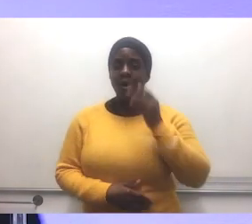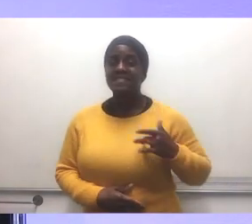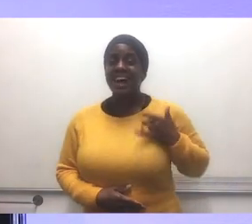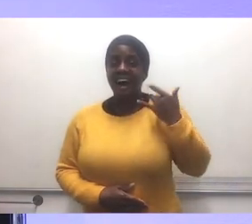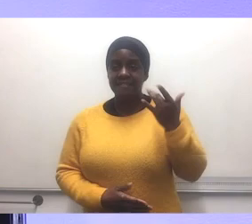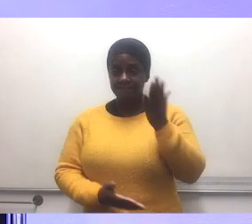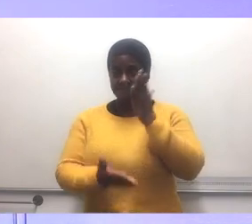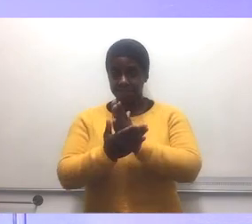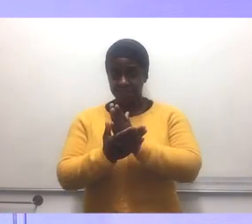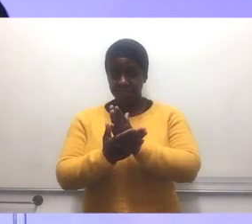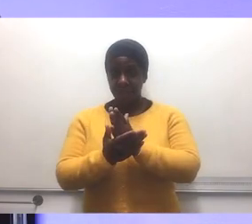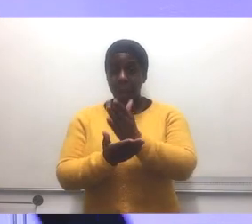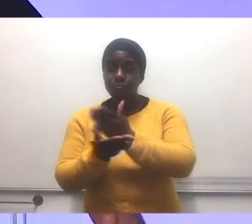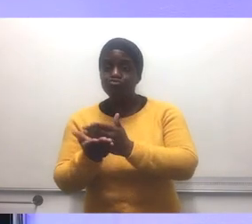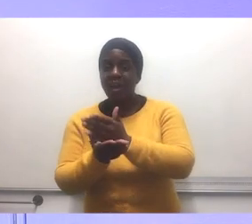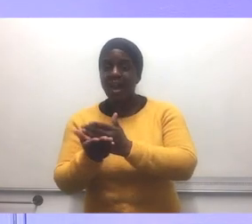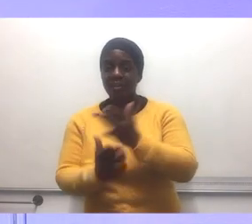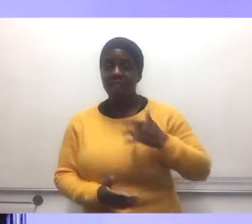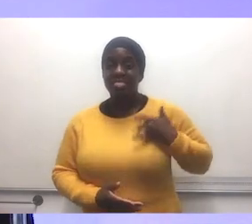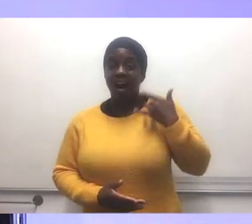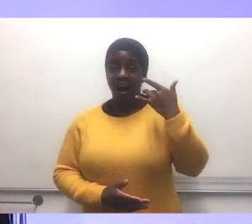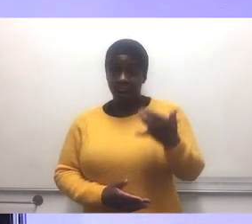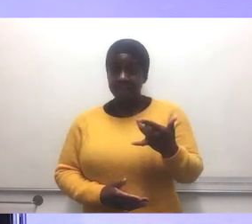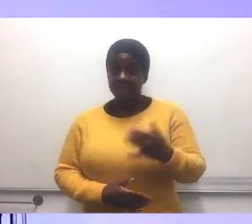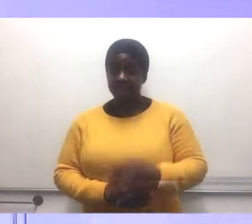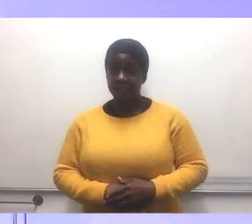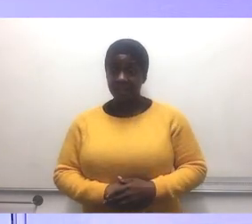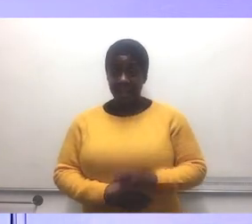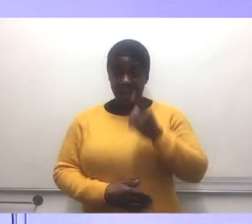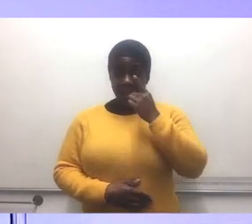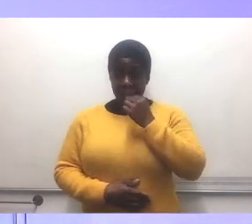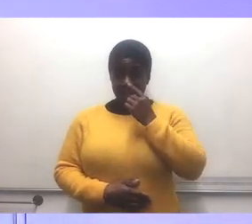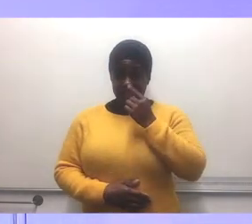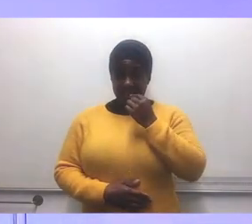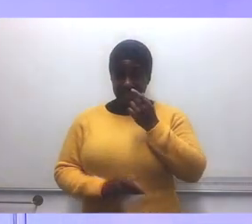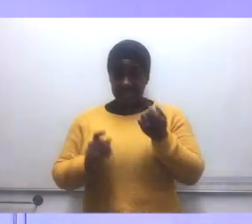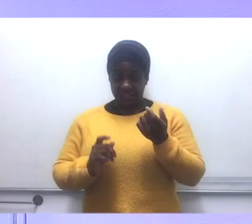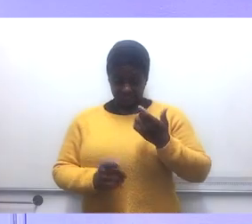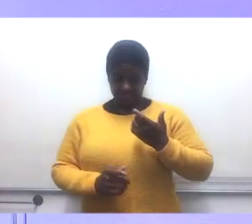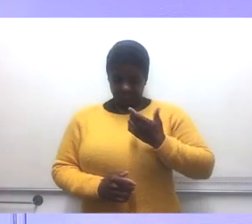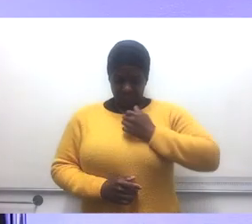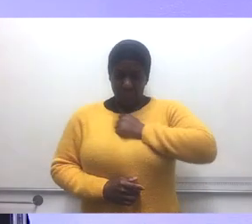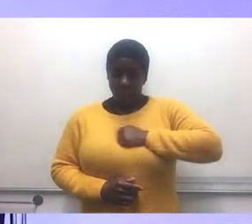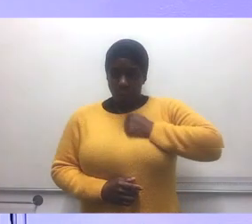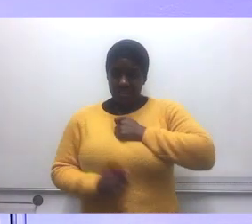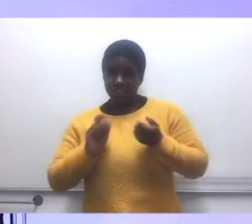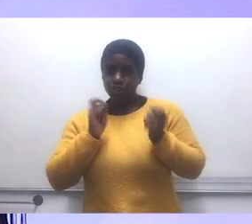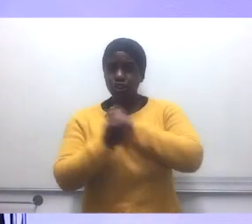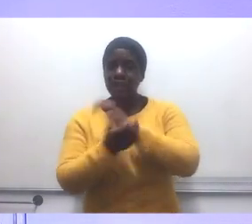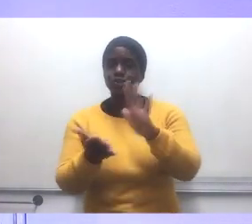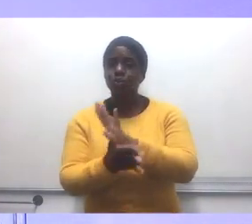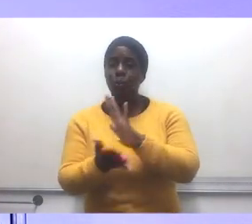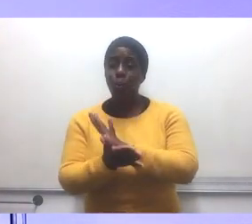He is the bread of life. He can take your mourning and turn it into joy. I want